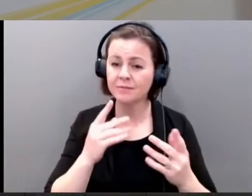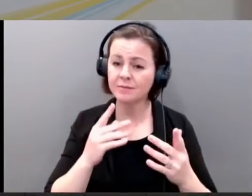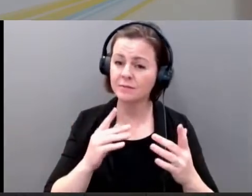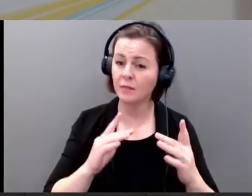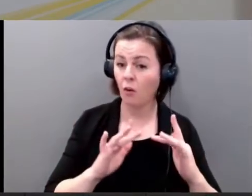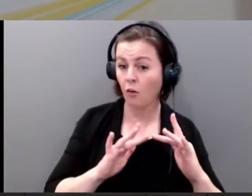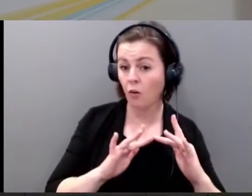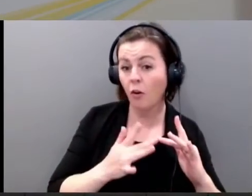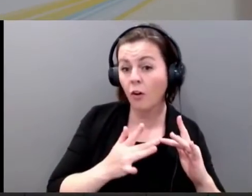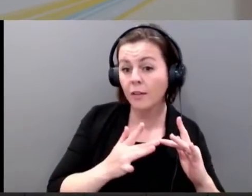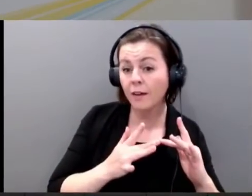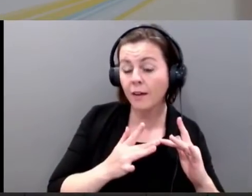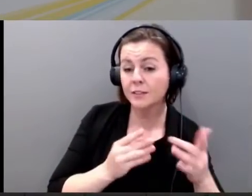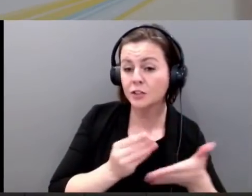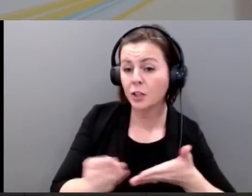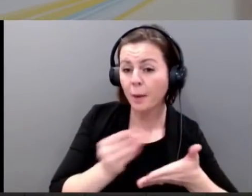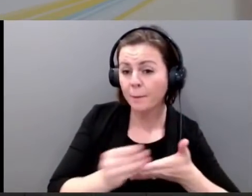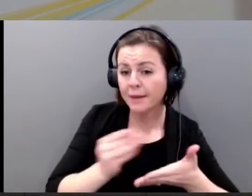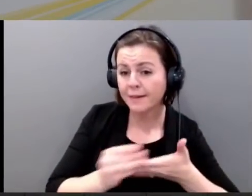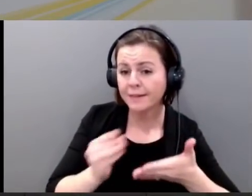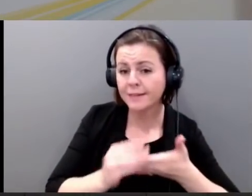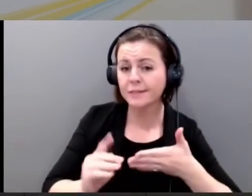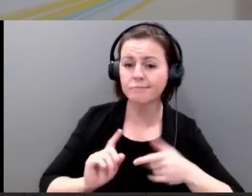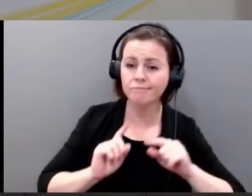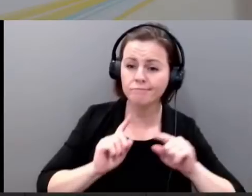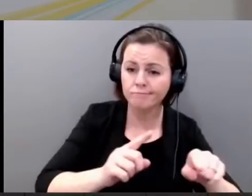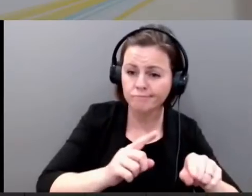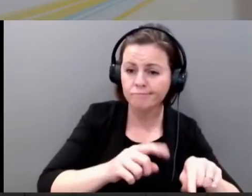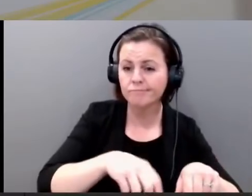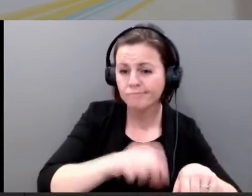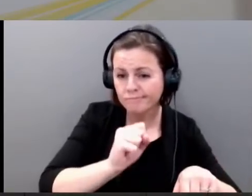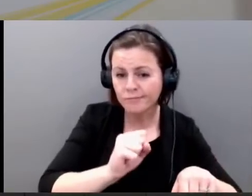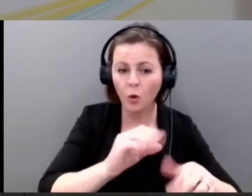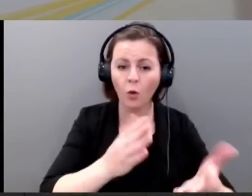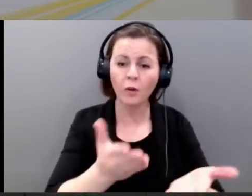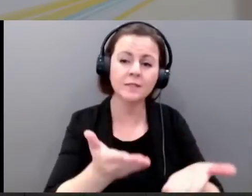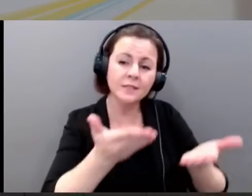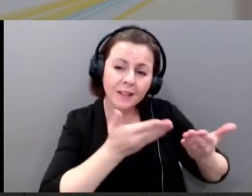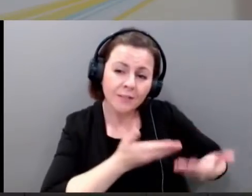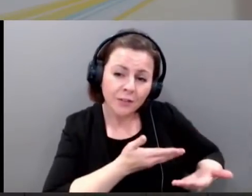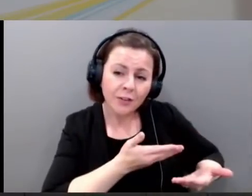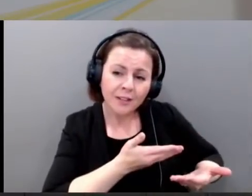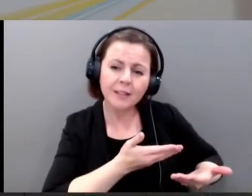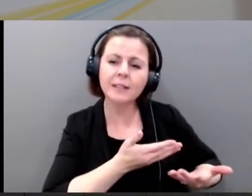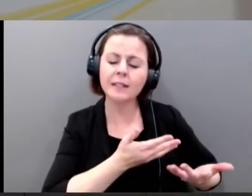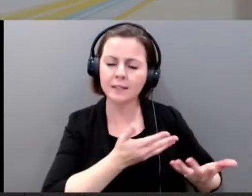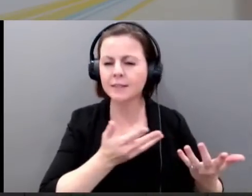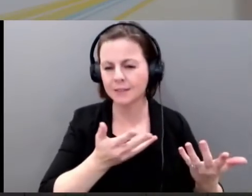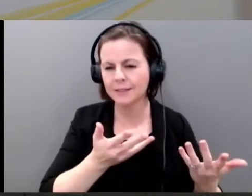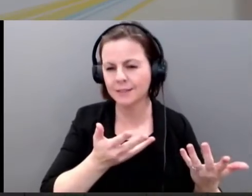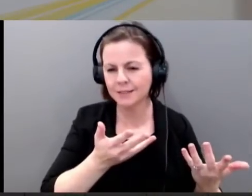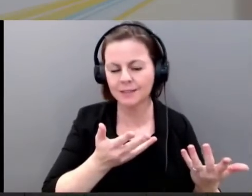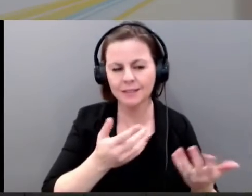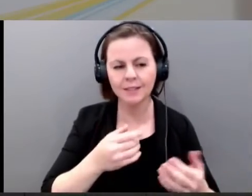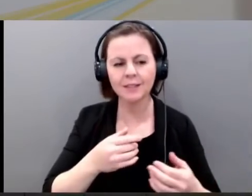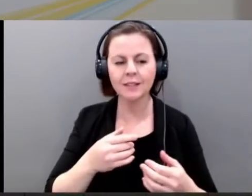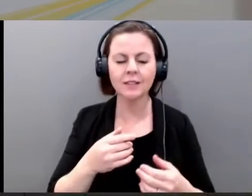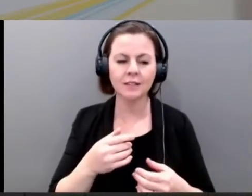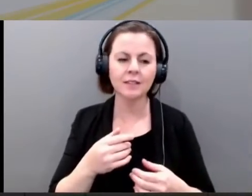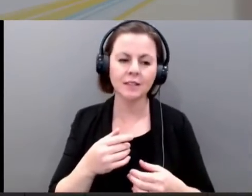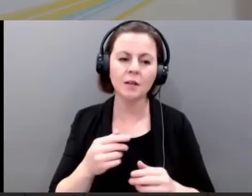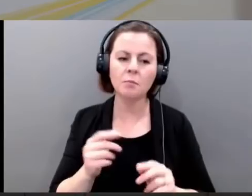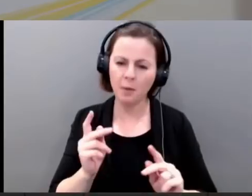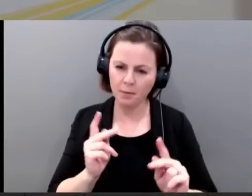online options might be available and delivery options may be available, but also that they can continue